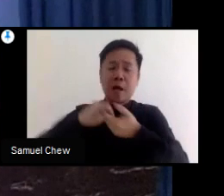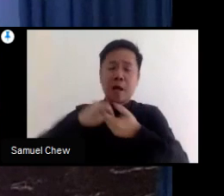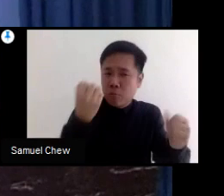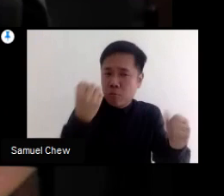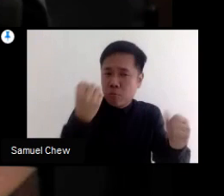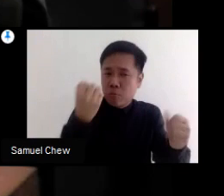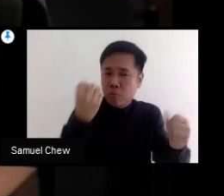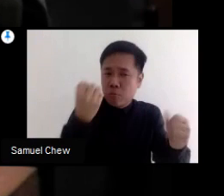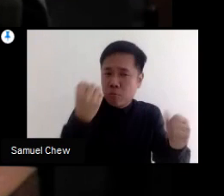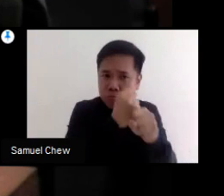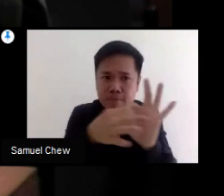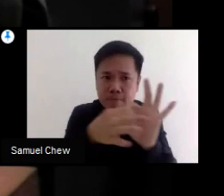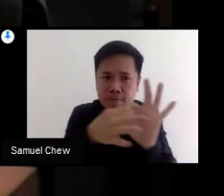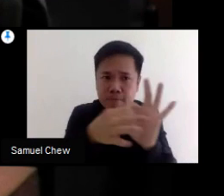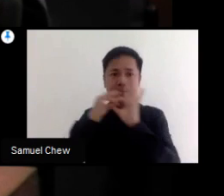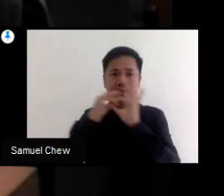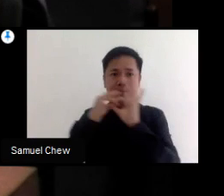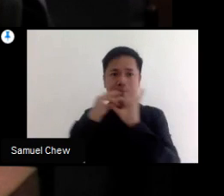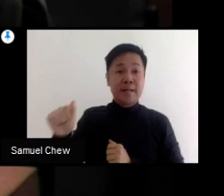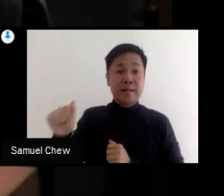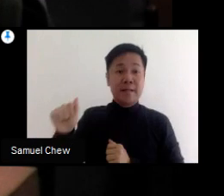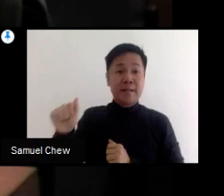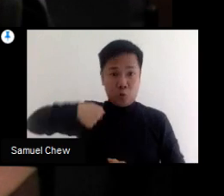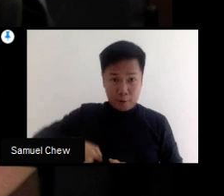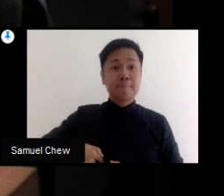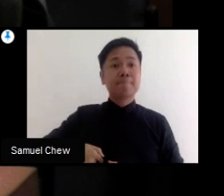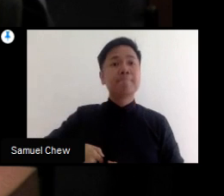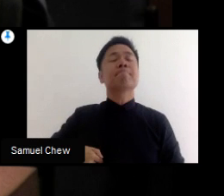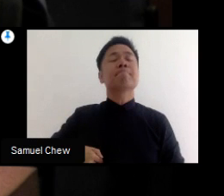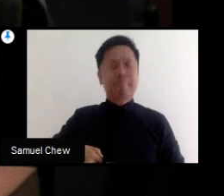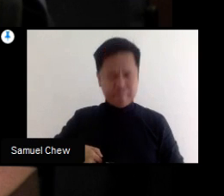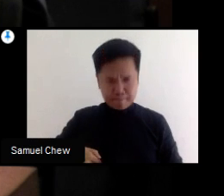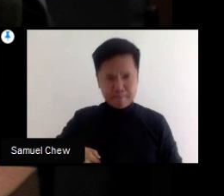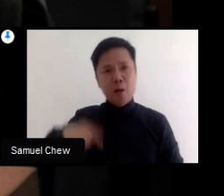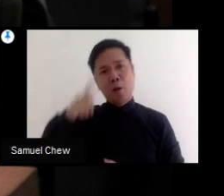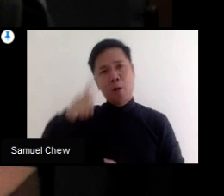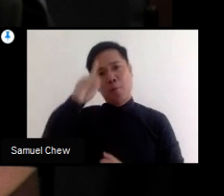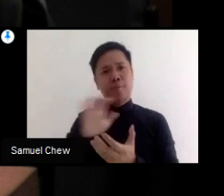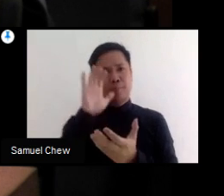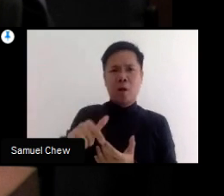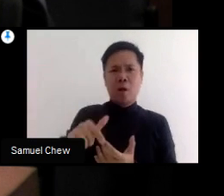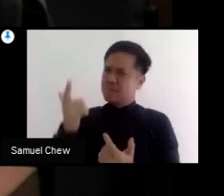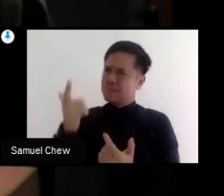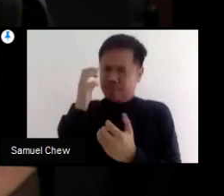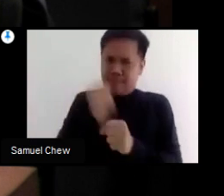that we should steadfastly hold that the government should be independently responsible for its own challenges on population